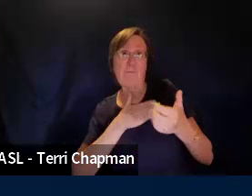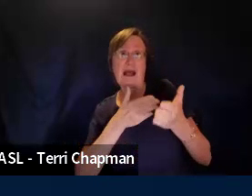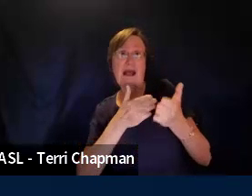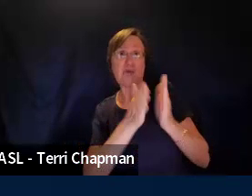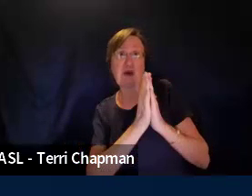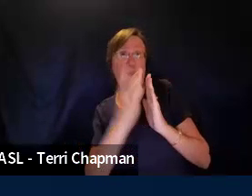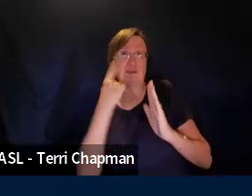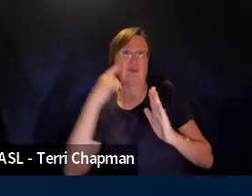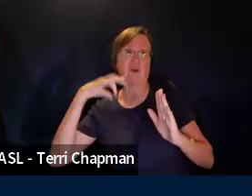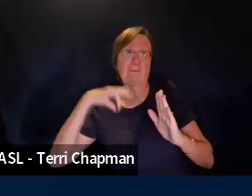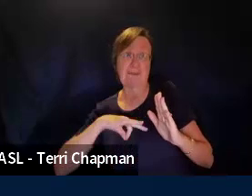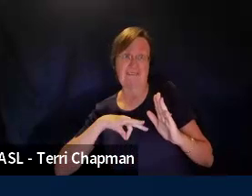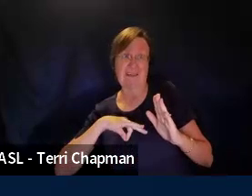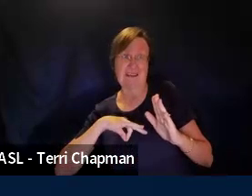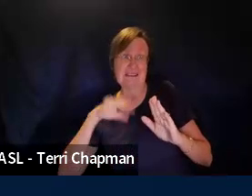being considered.